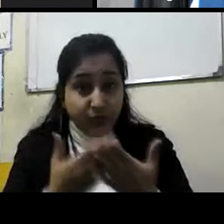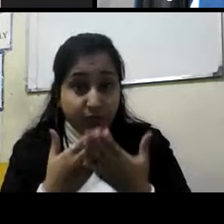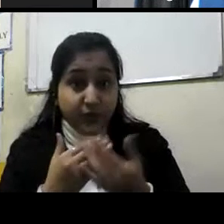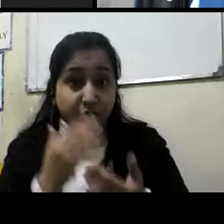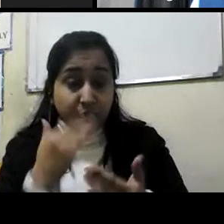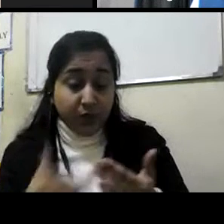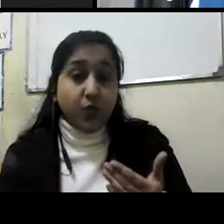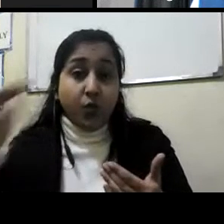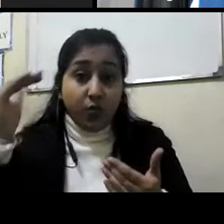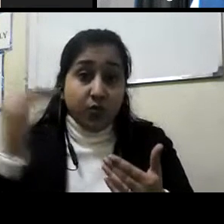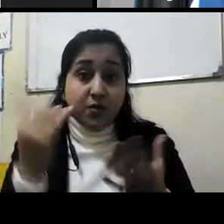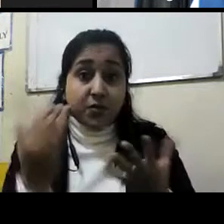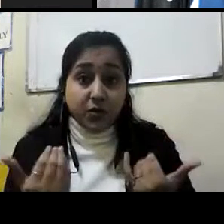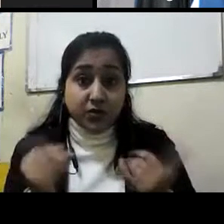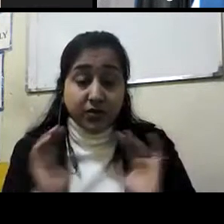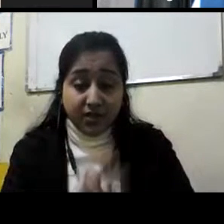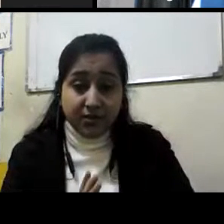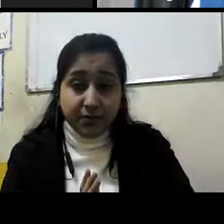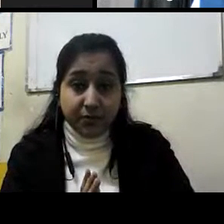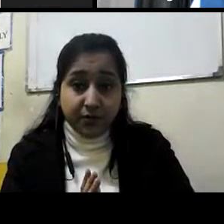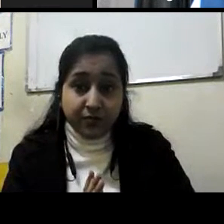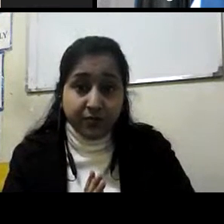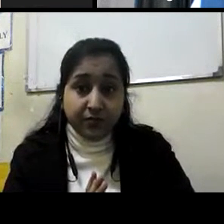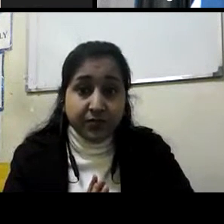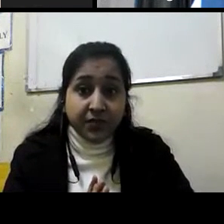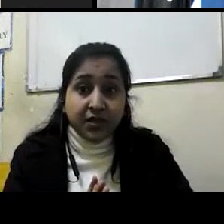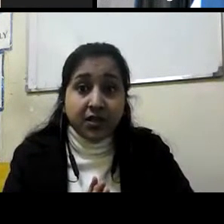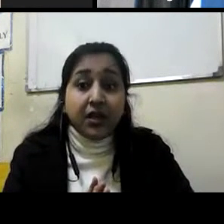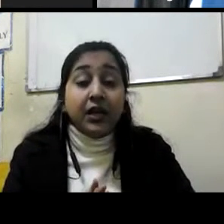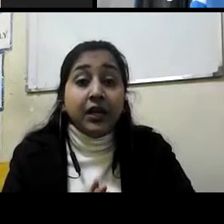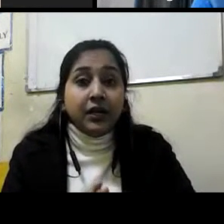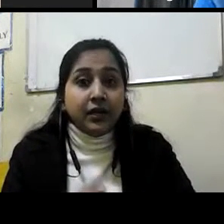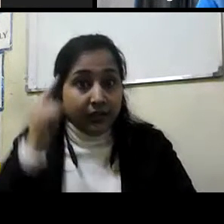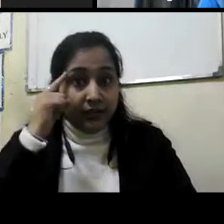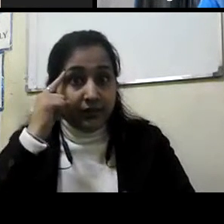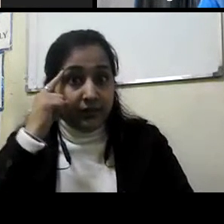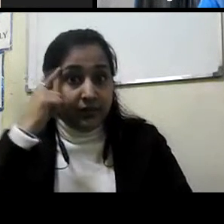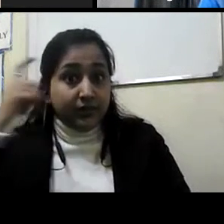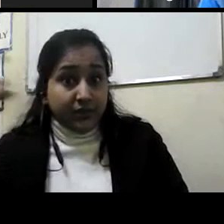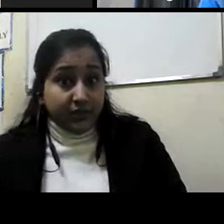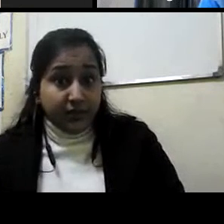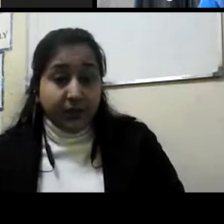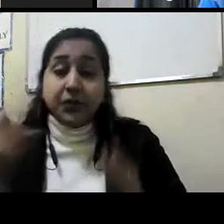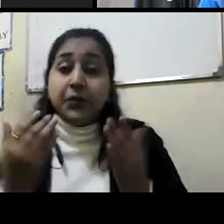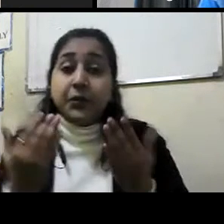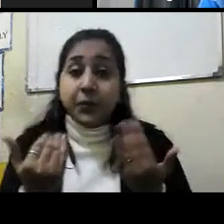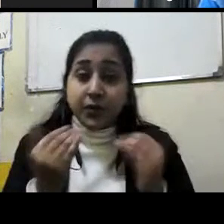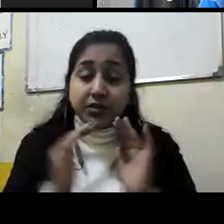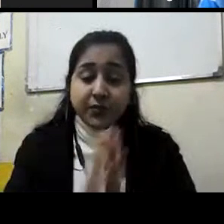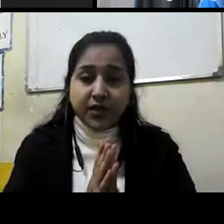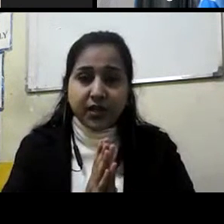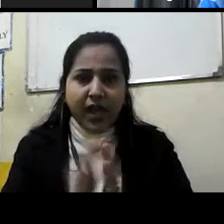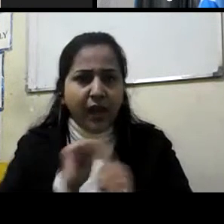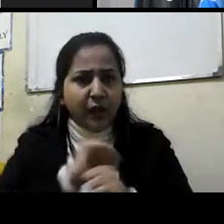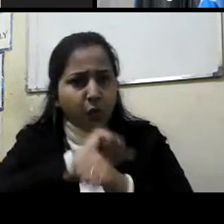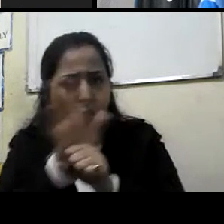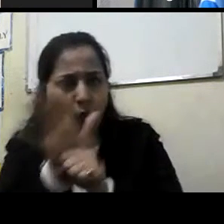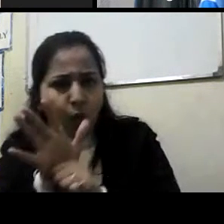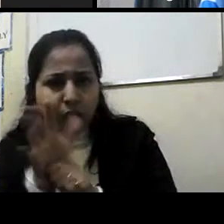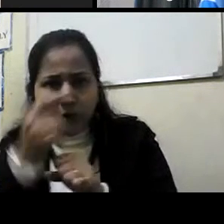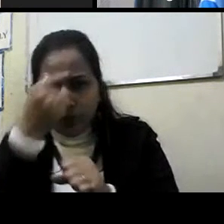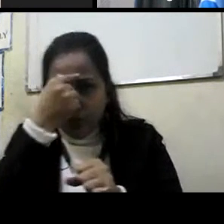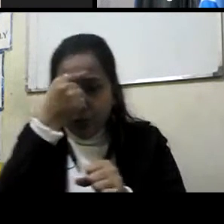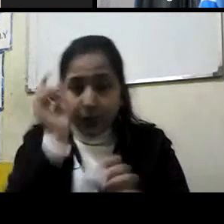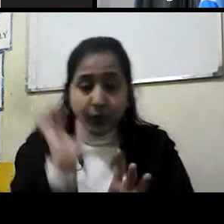more possible. Technology is kind of making that kind of a dream possible. So we know that the COVID pandemic has actually disrupted